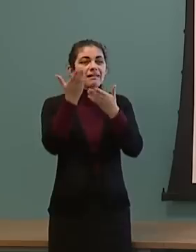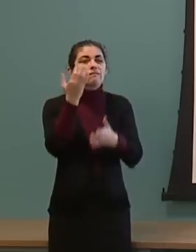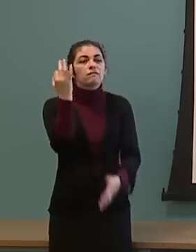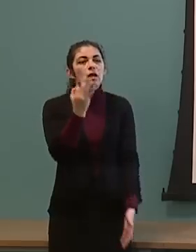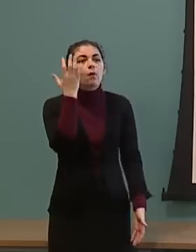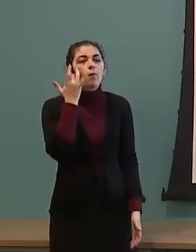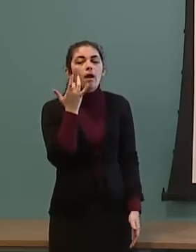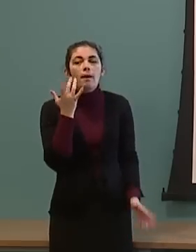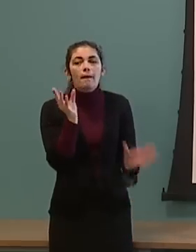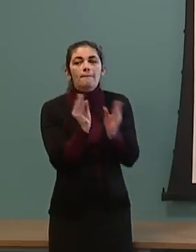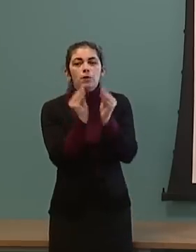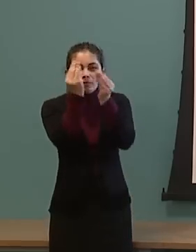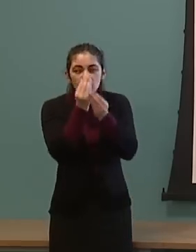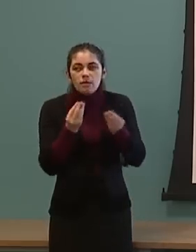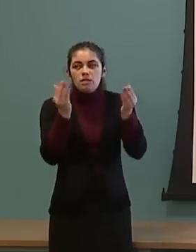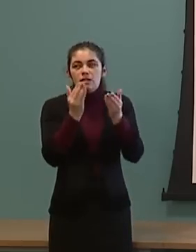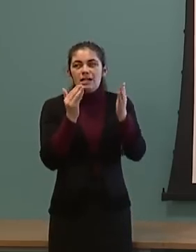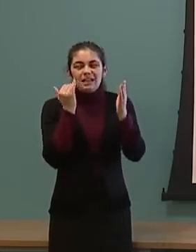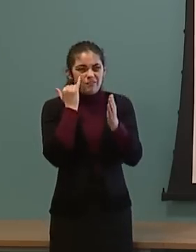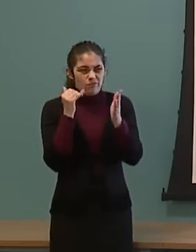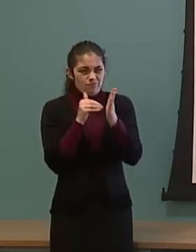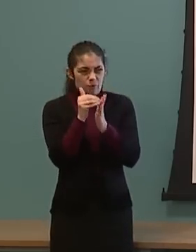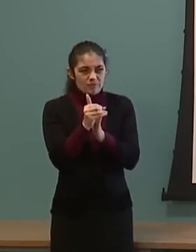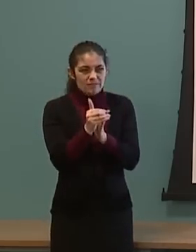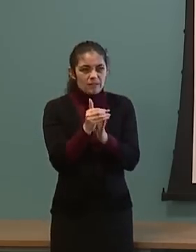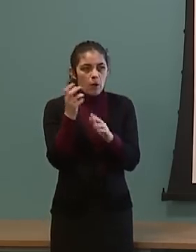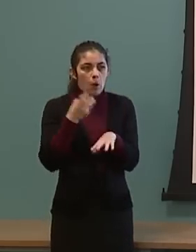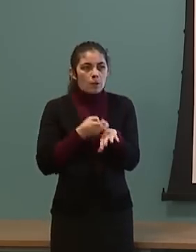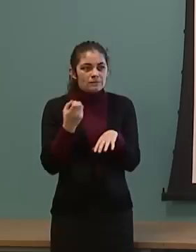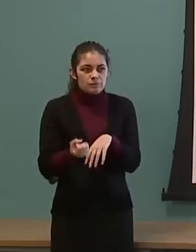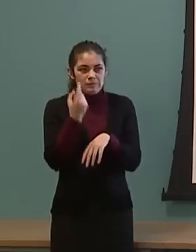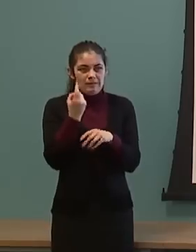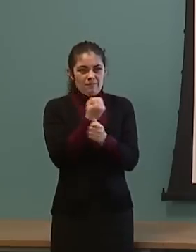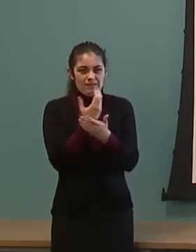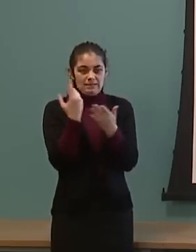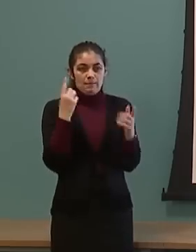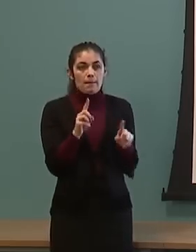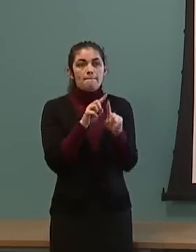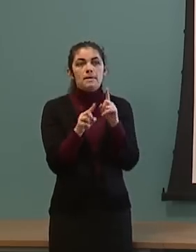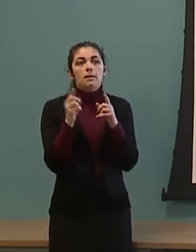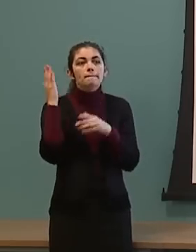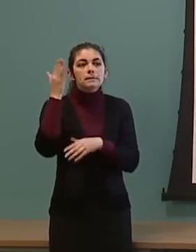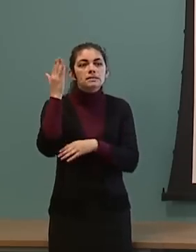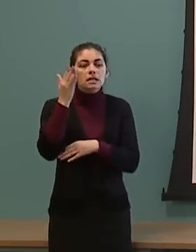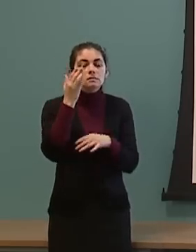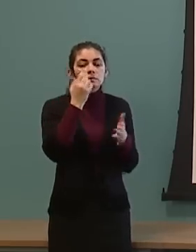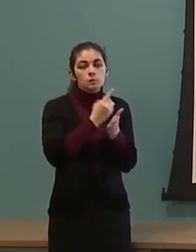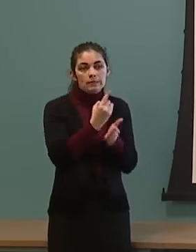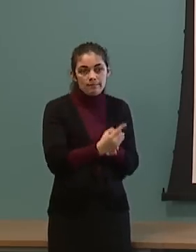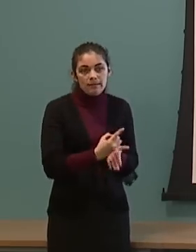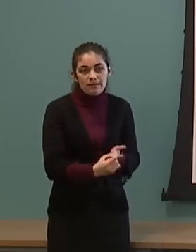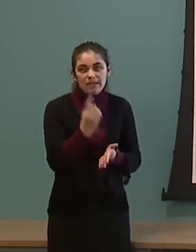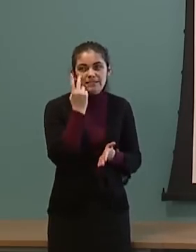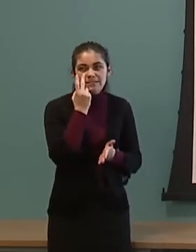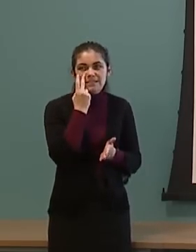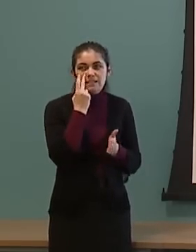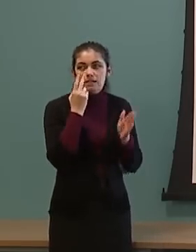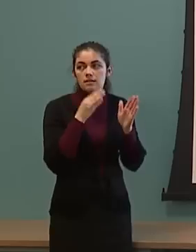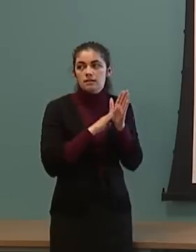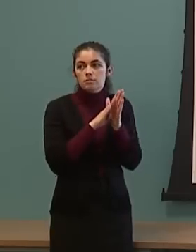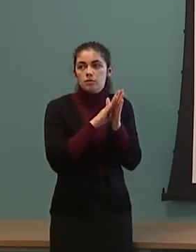So it'll give you, if we present it more often than that, it's going to be hard to make sense of what's happening, but if we present it in each week, then you can see how things